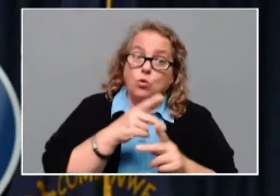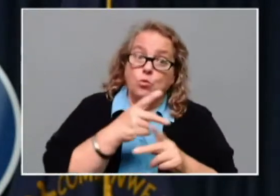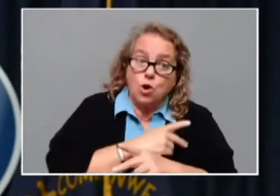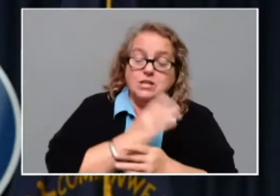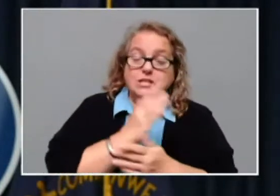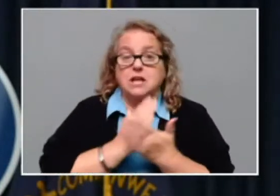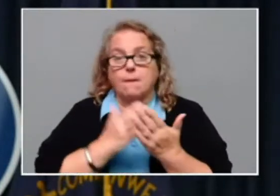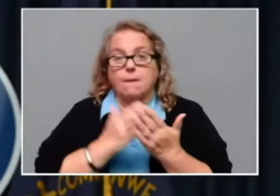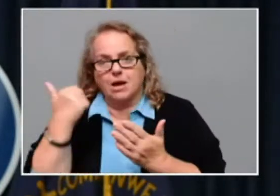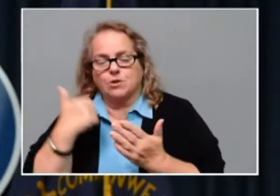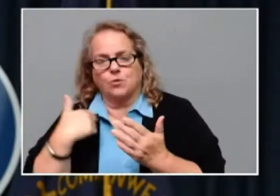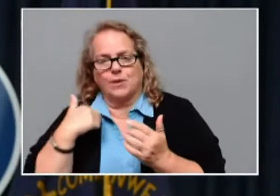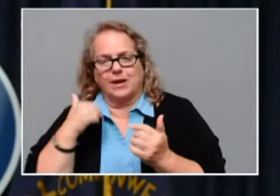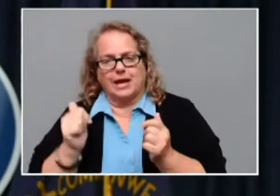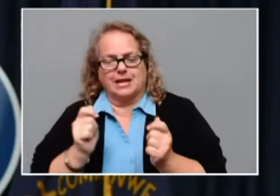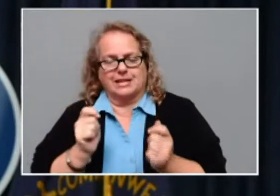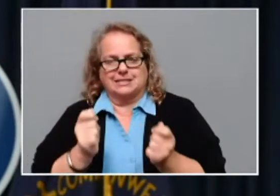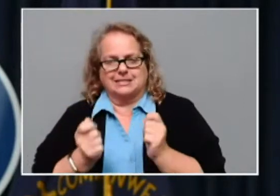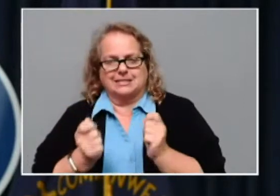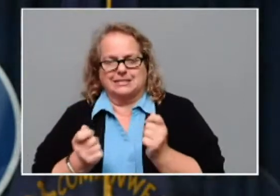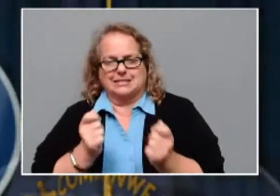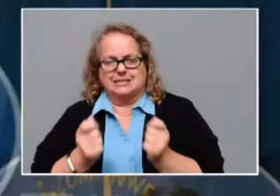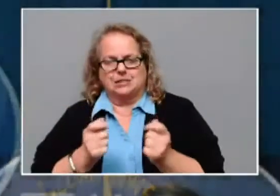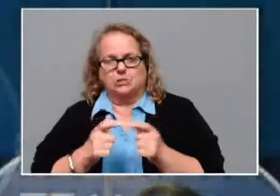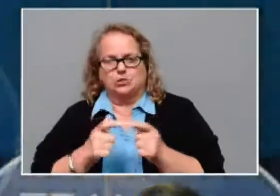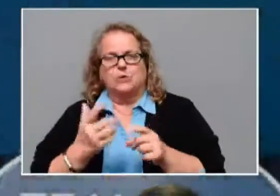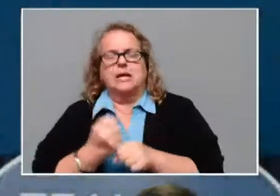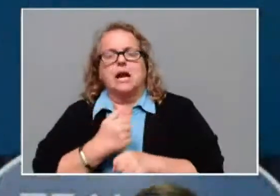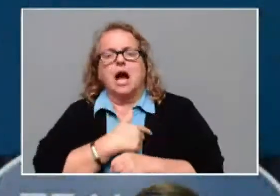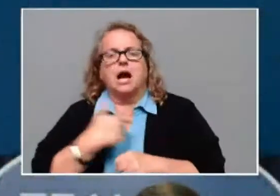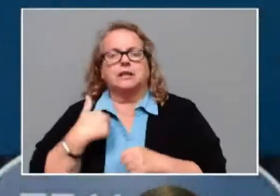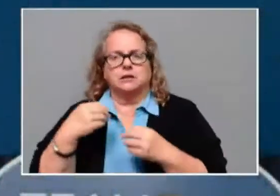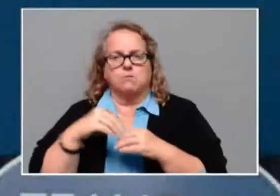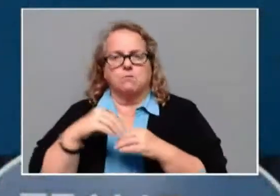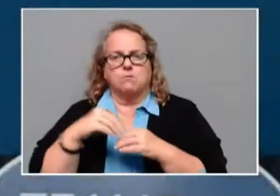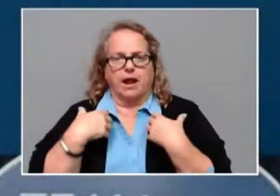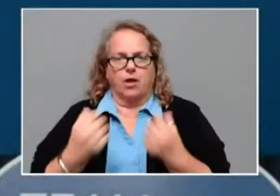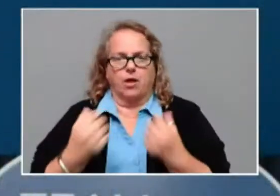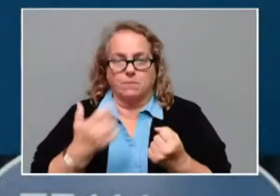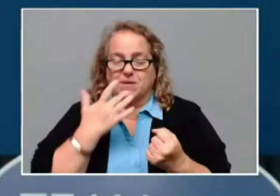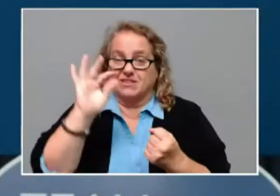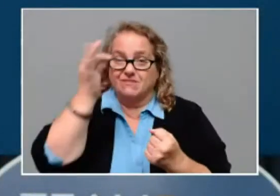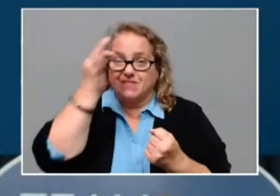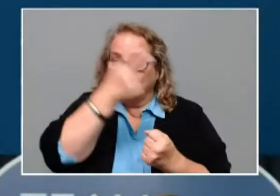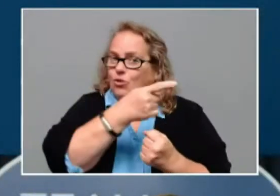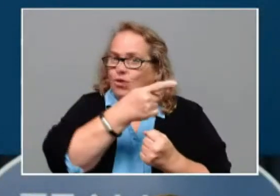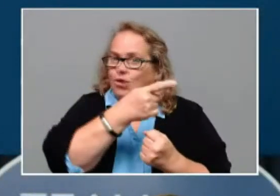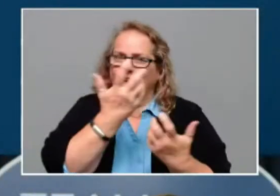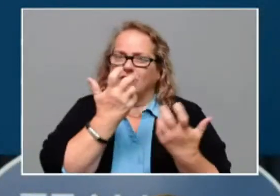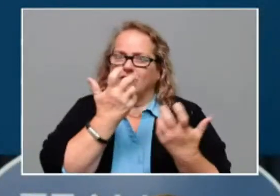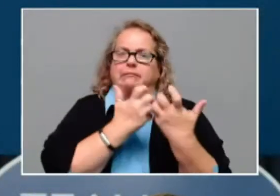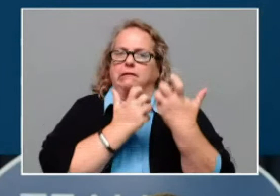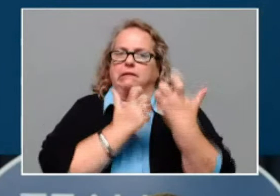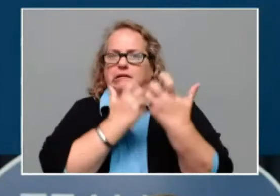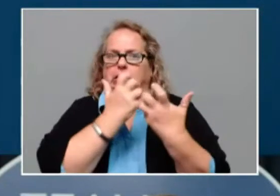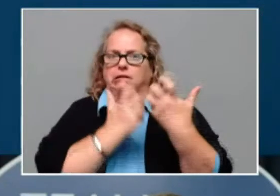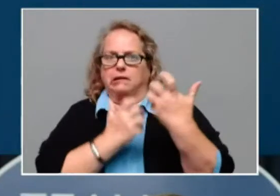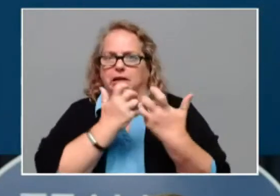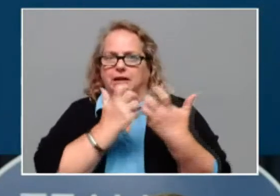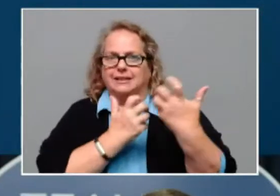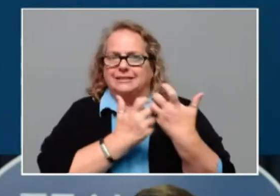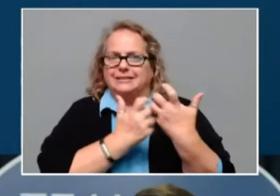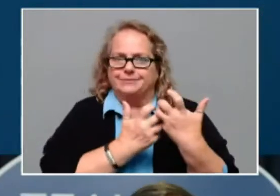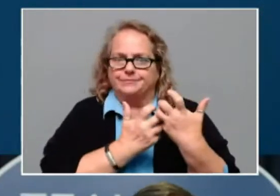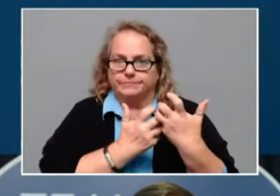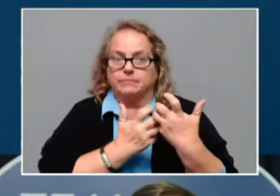the best way to get us healthy. Another benefit is cost savings. The relaunch of our state-based marketplace is expected